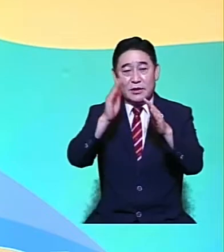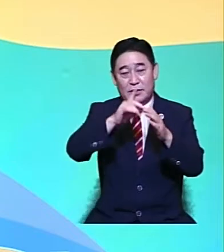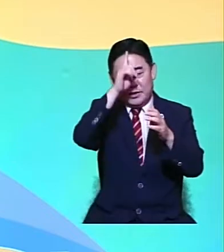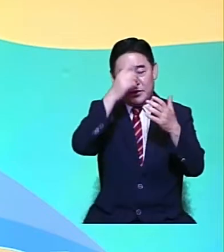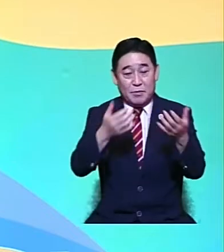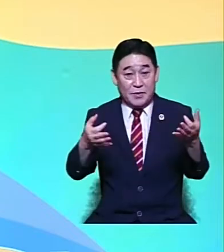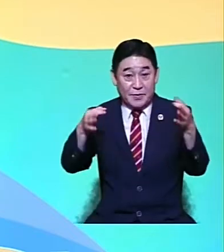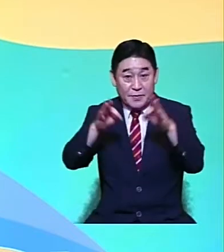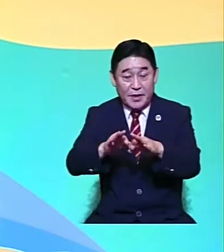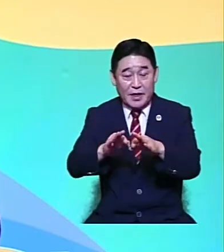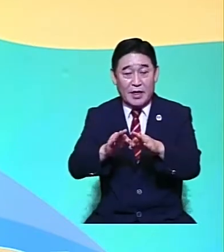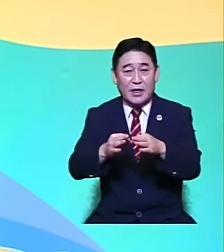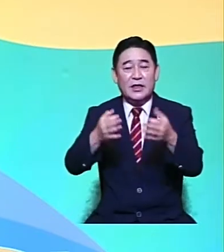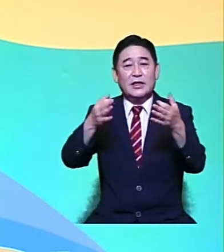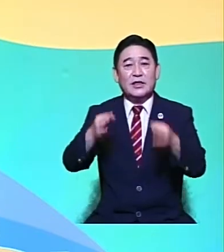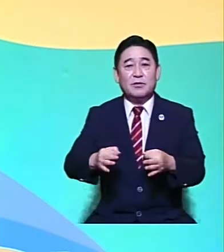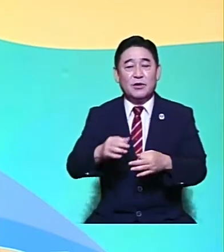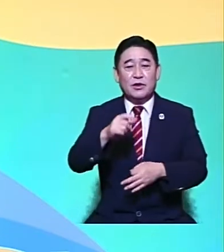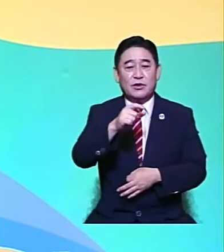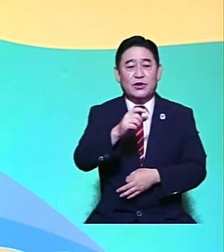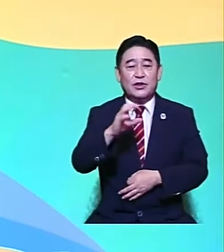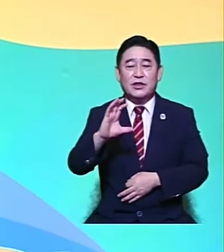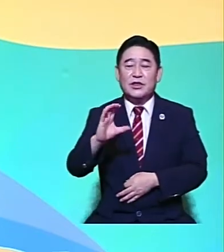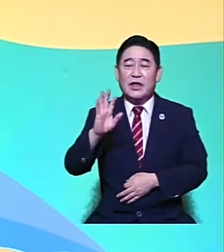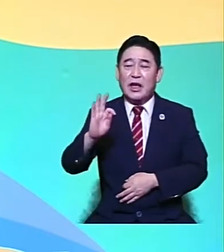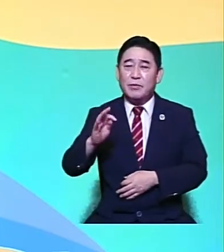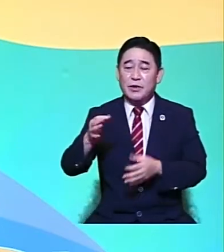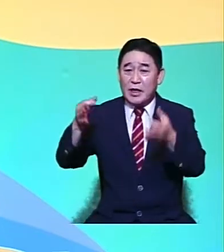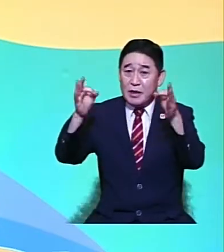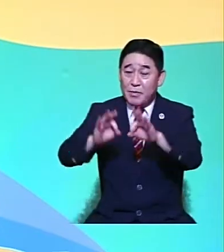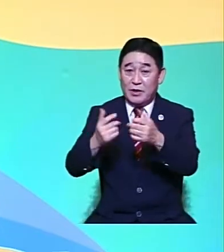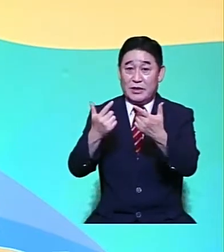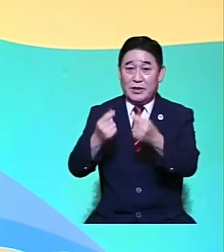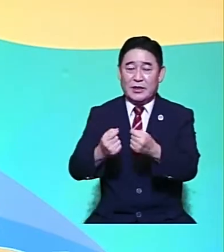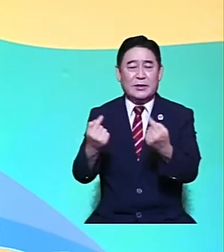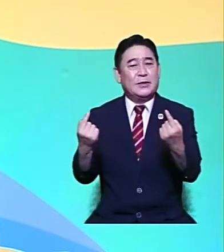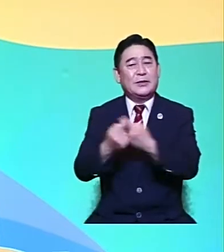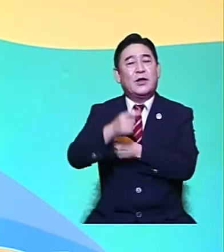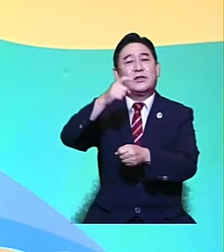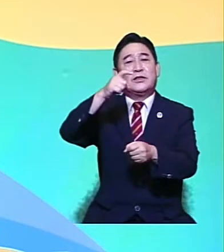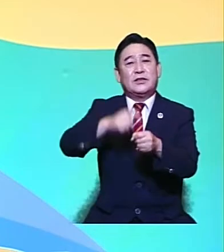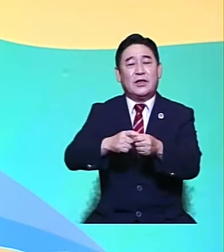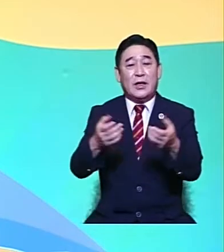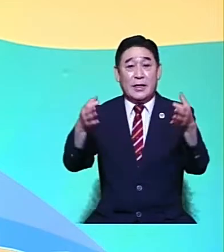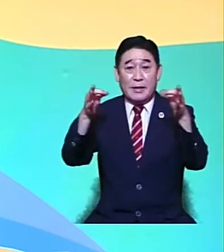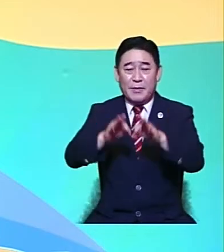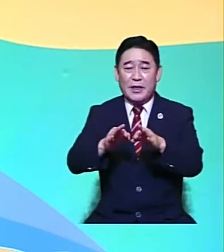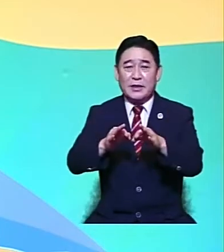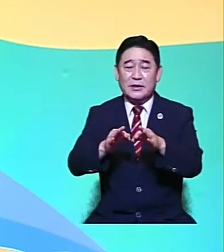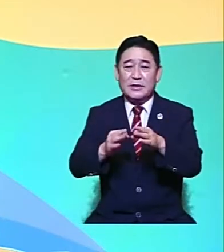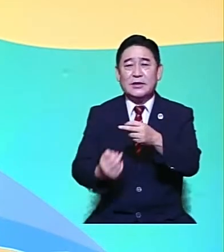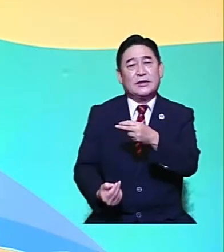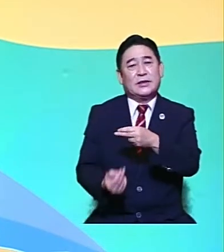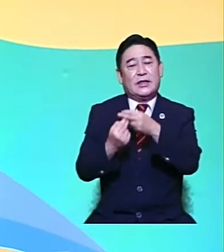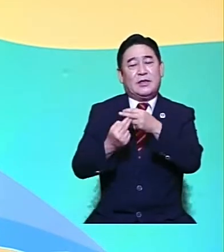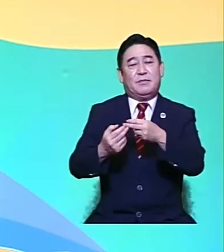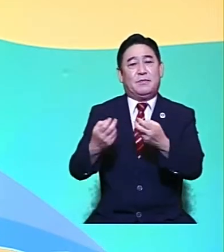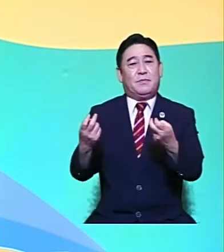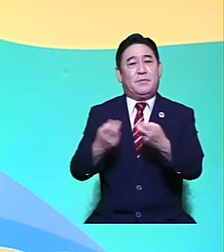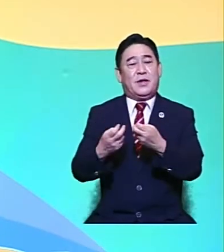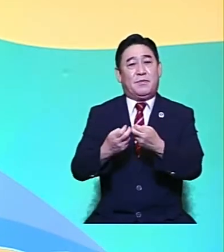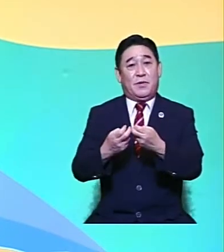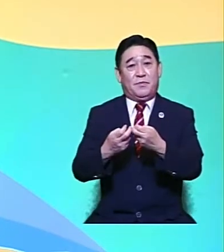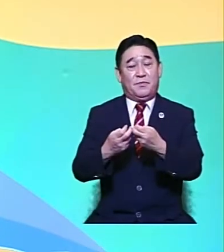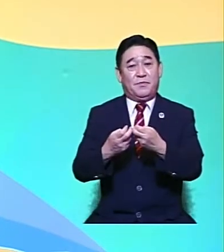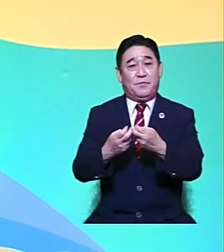financing, and the GCF matching fund is required for larger-scale climate actions. Green New